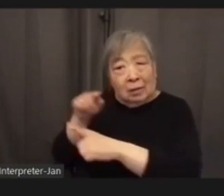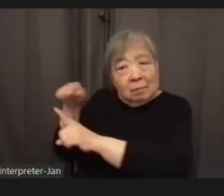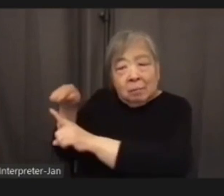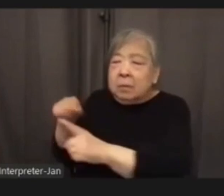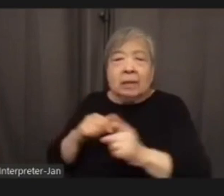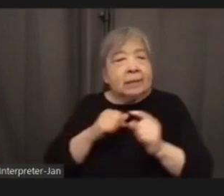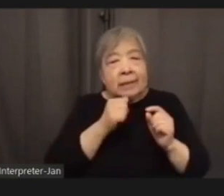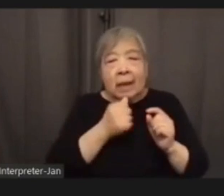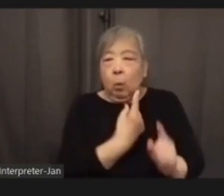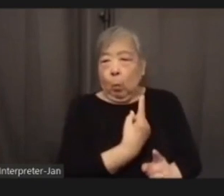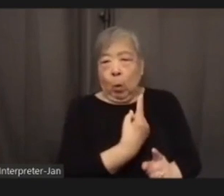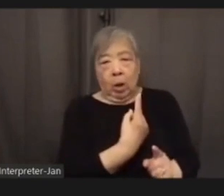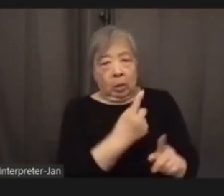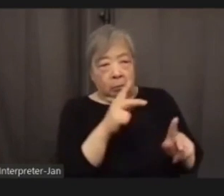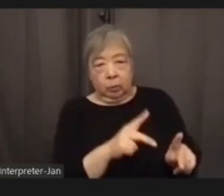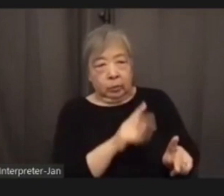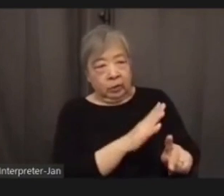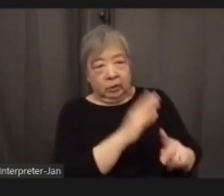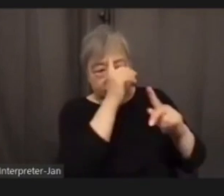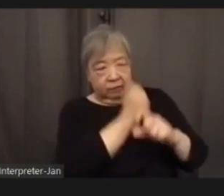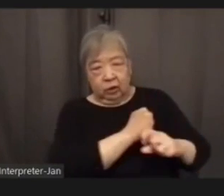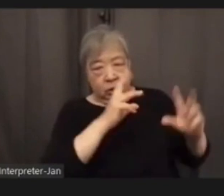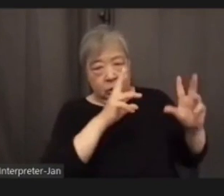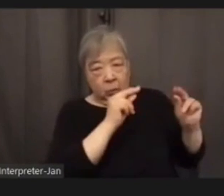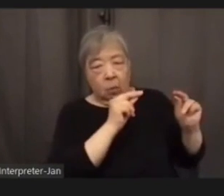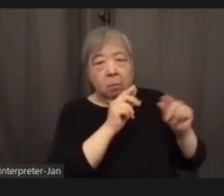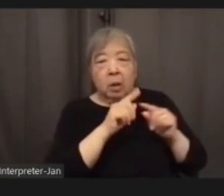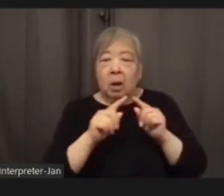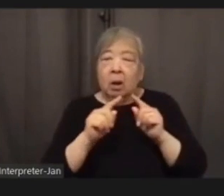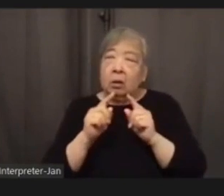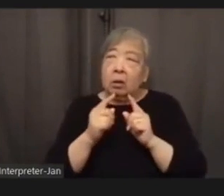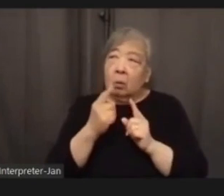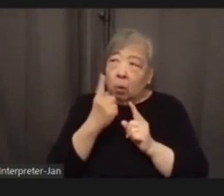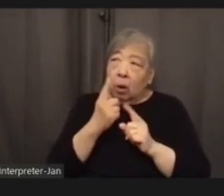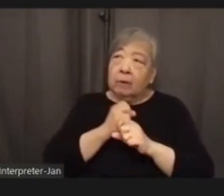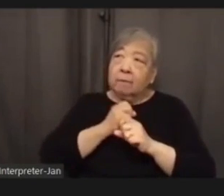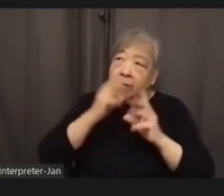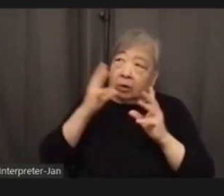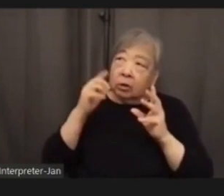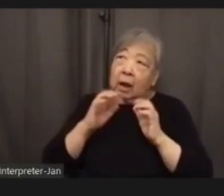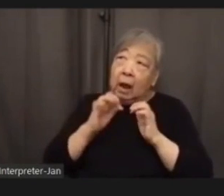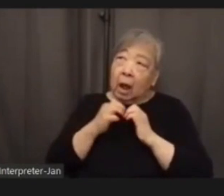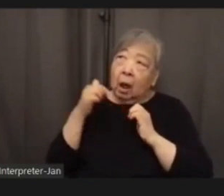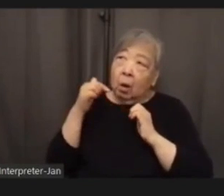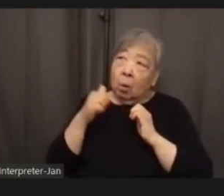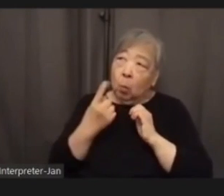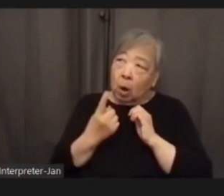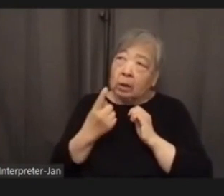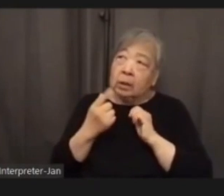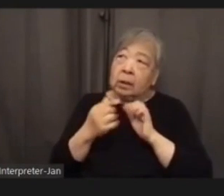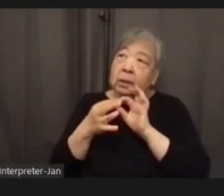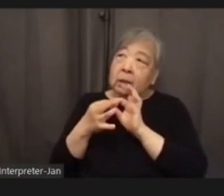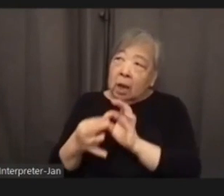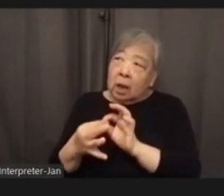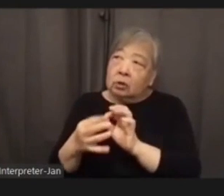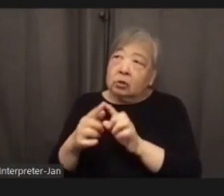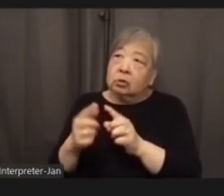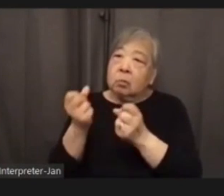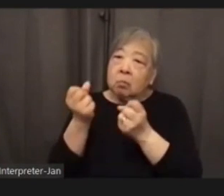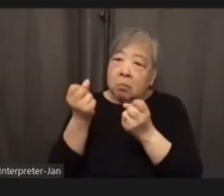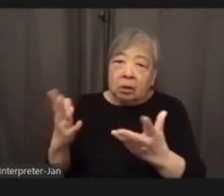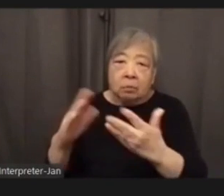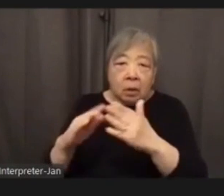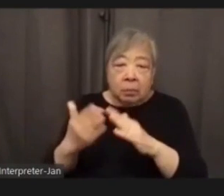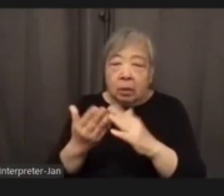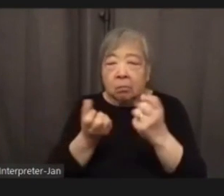person's vision, but how a vision can connect to multiple communities, multiple spaces,